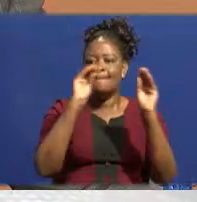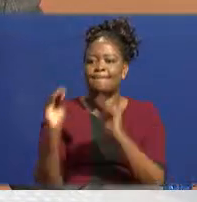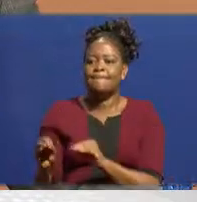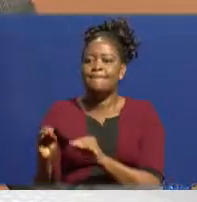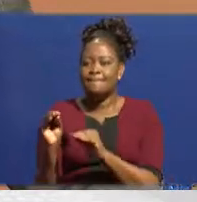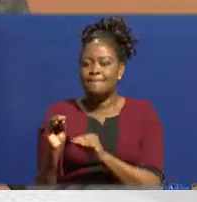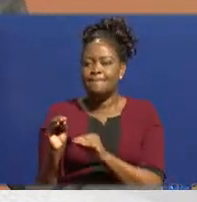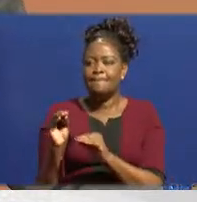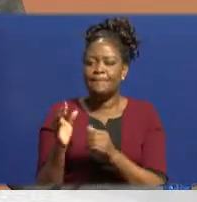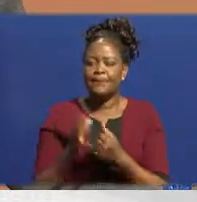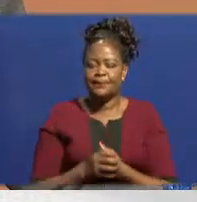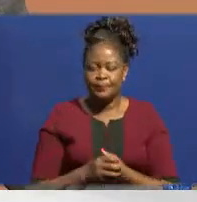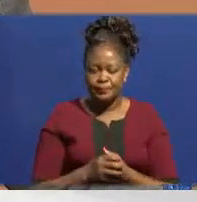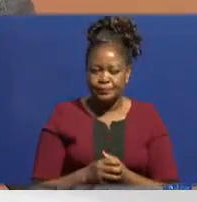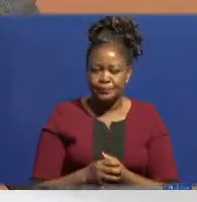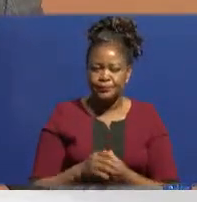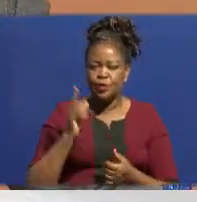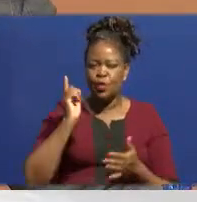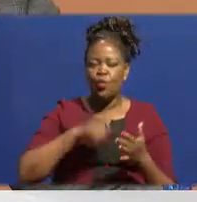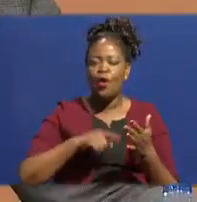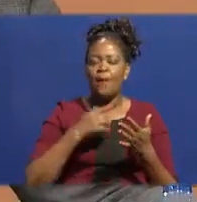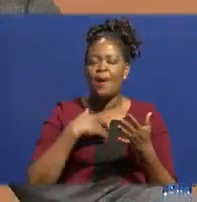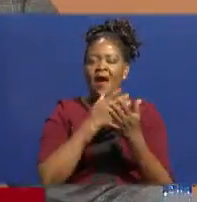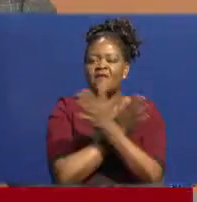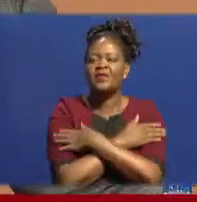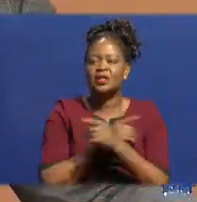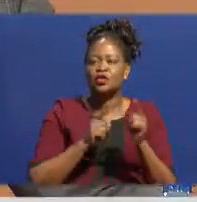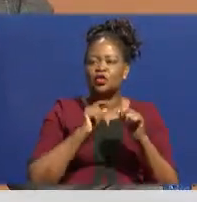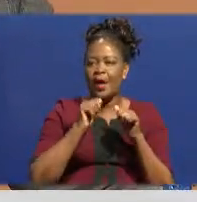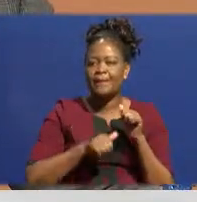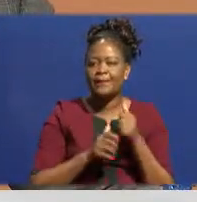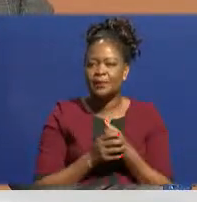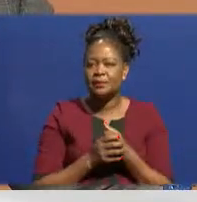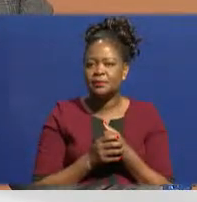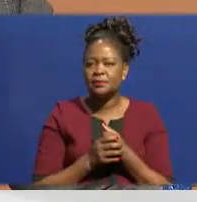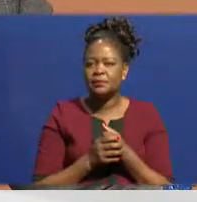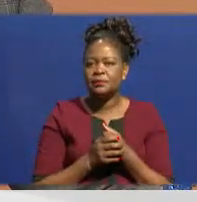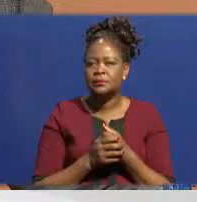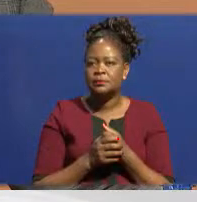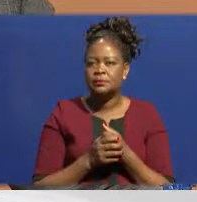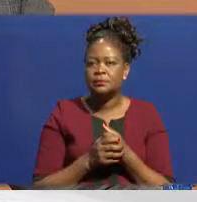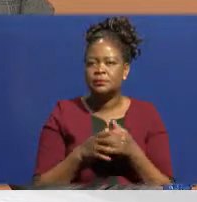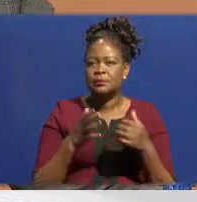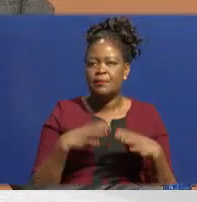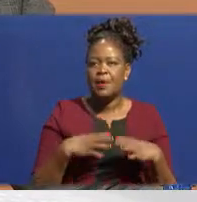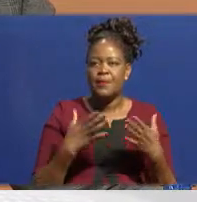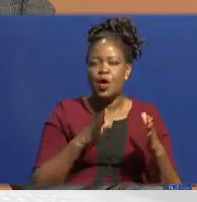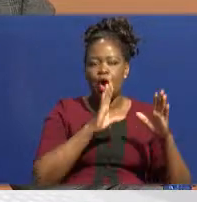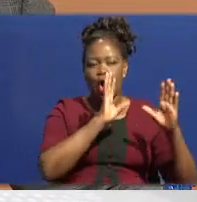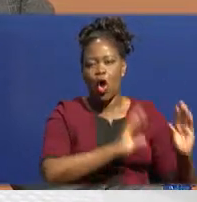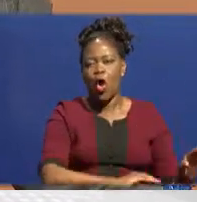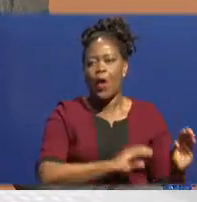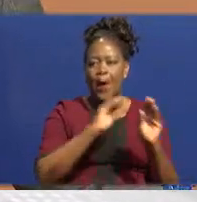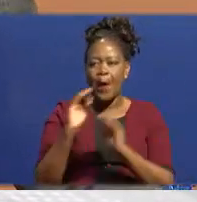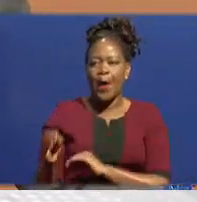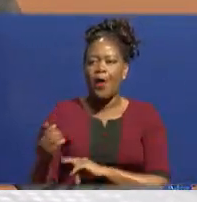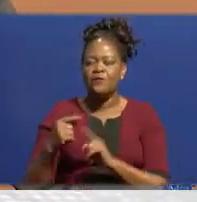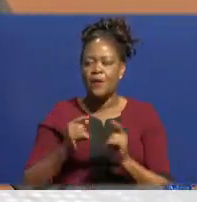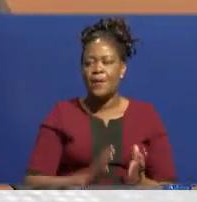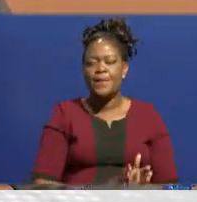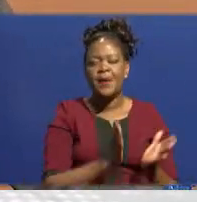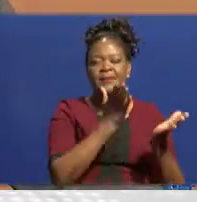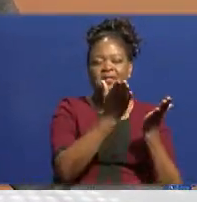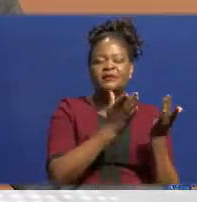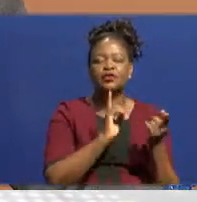Now, what my colleague here is talking about, these people migrating from public service to